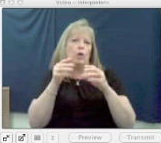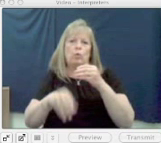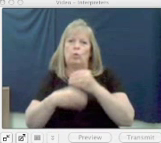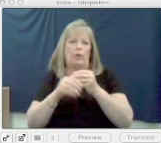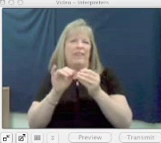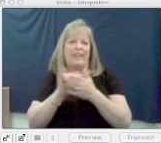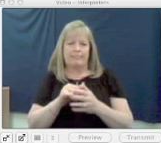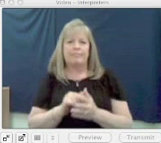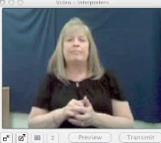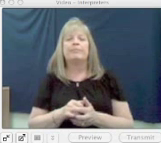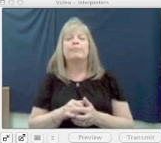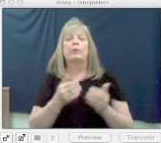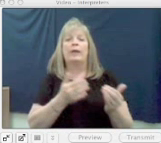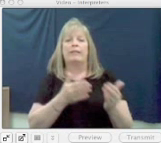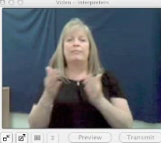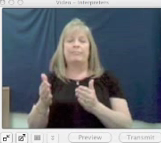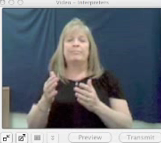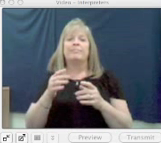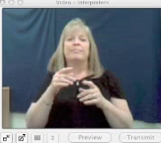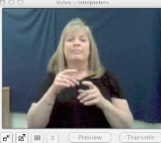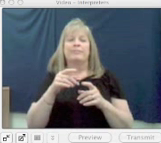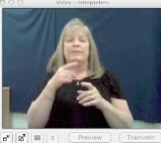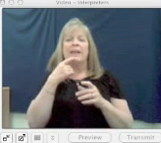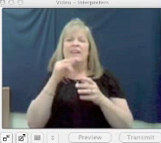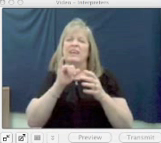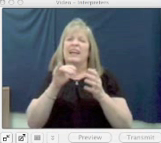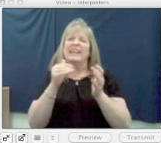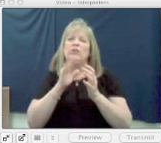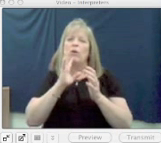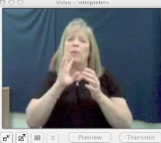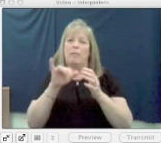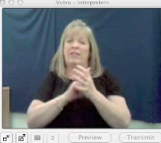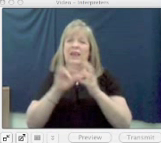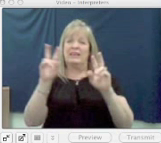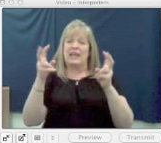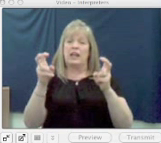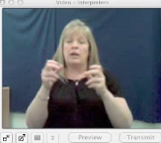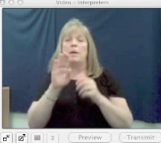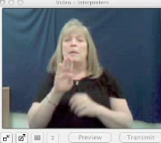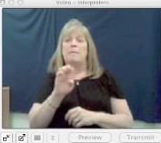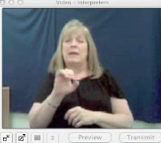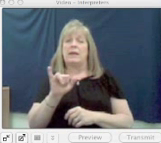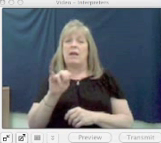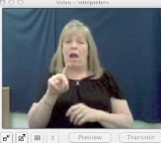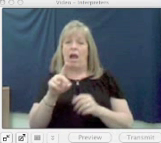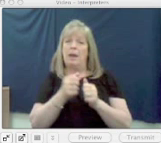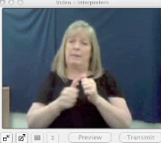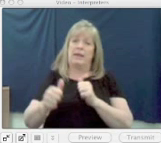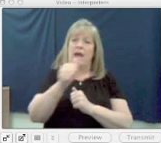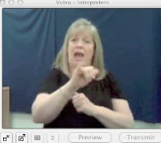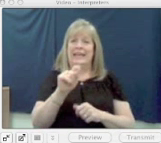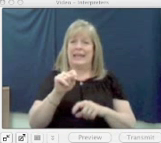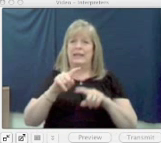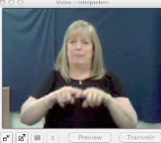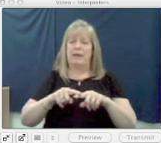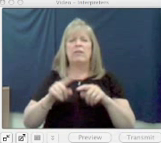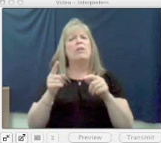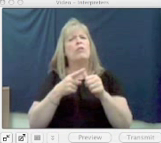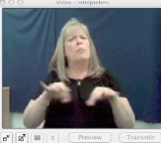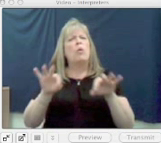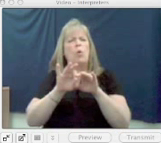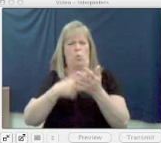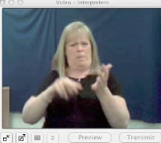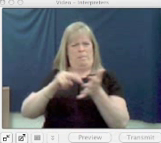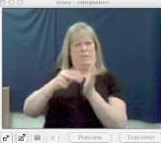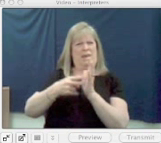So let's talk about this title, Beyond It Depends, the Practice Profession Shift in Interpreting. First of all, let's understand what it depends means, the fact that we